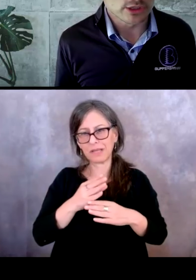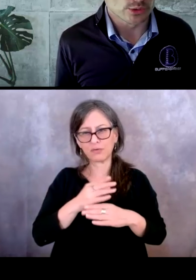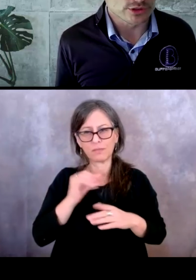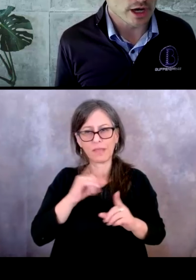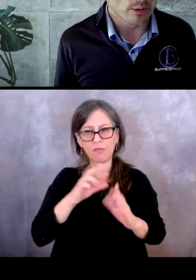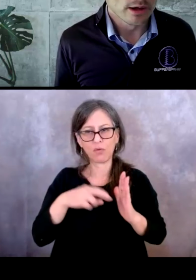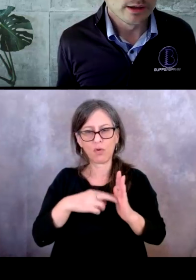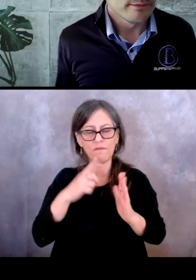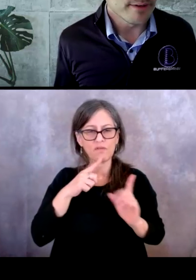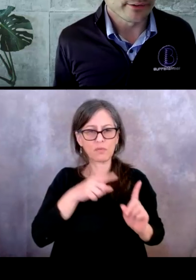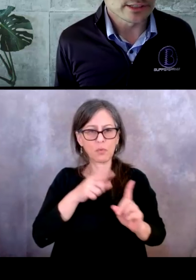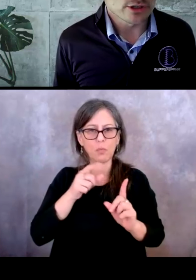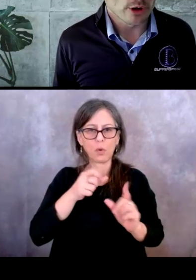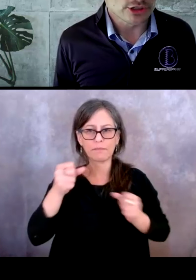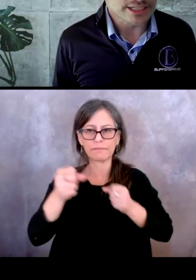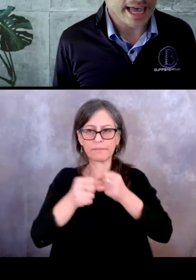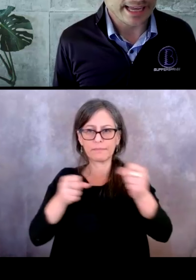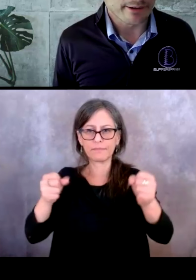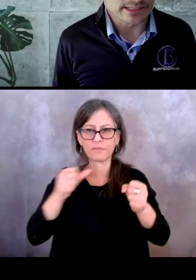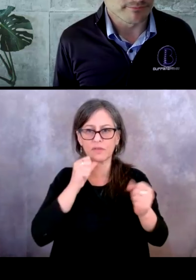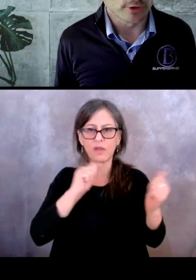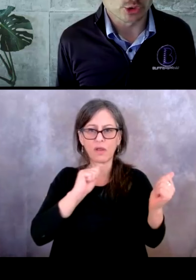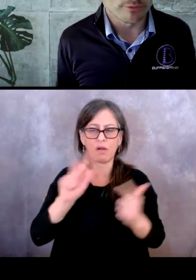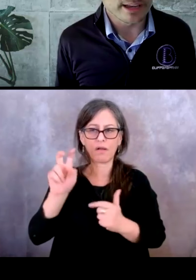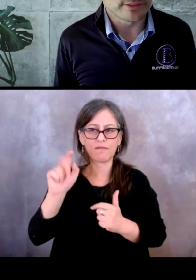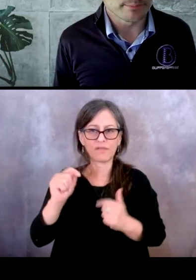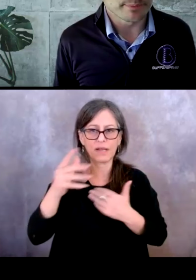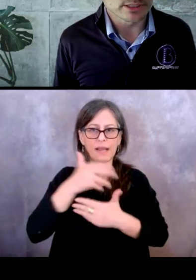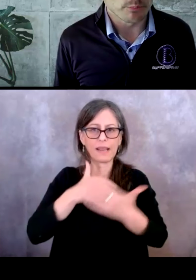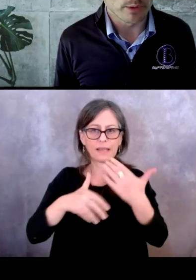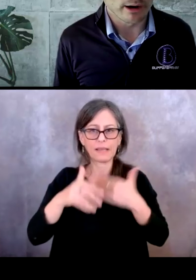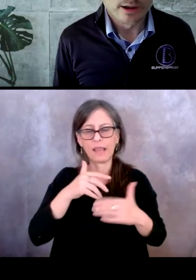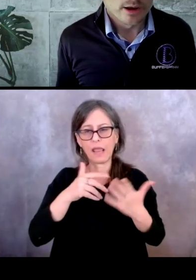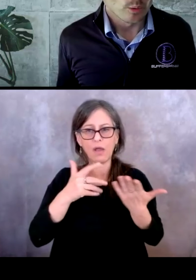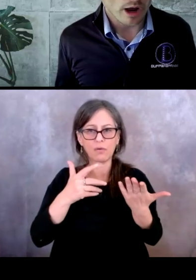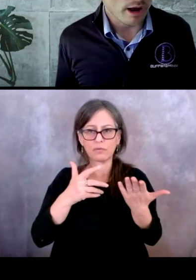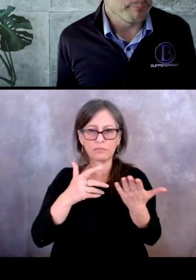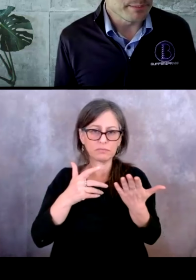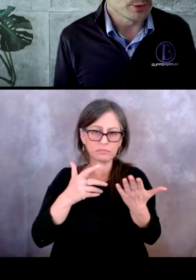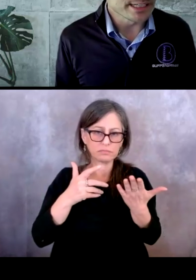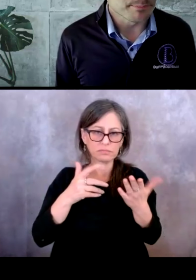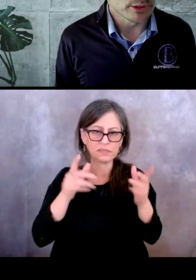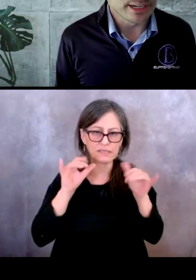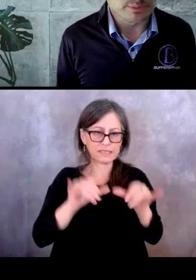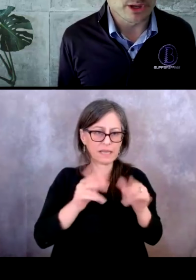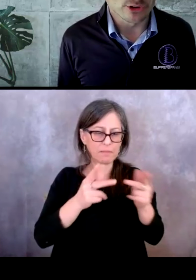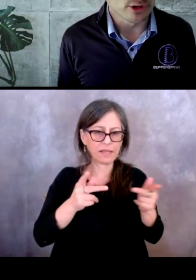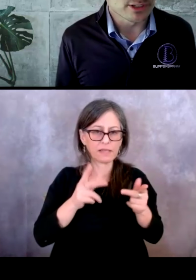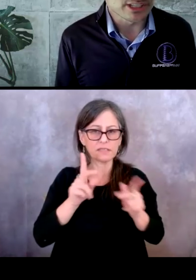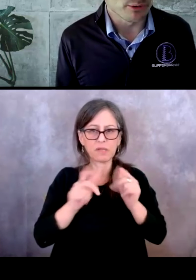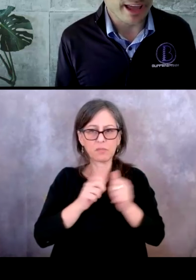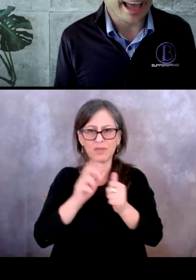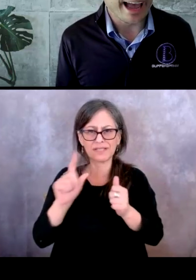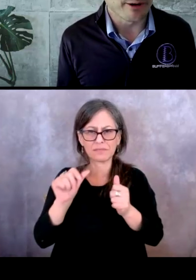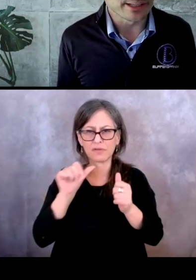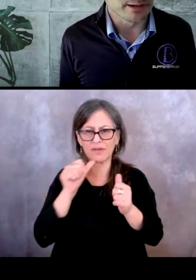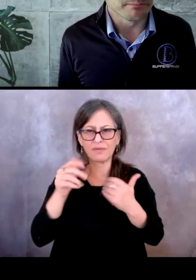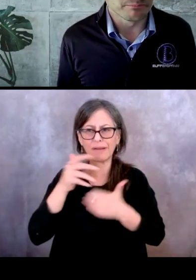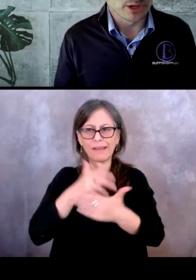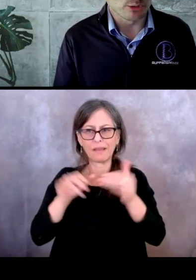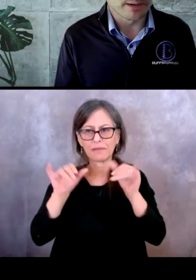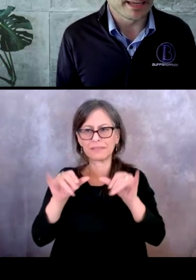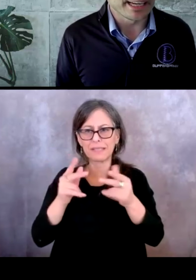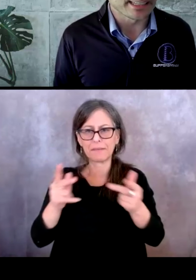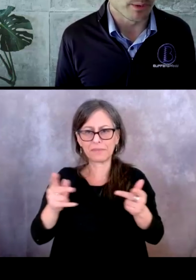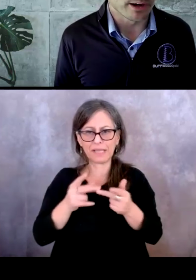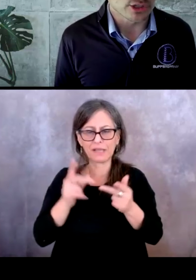where those individuals go. Veterans don't all just hang out at some virtual VFW somewhere. People with disabilities, we all just don't hang out at